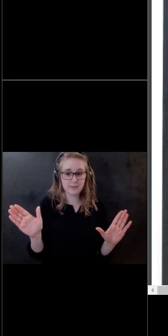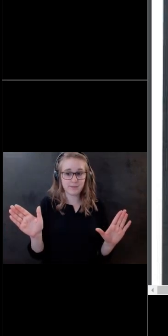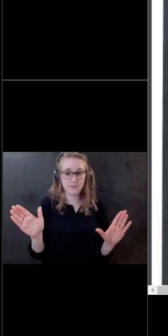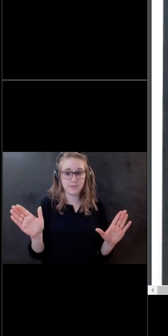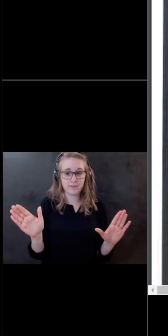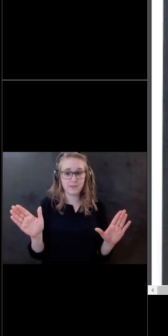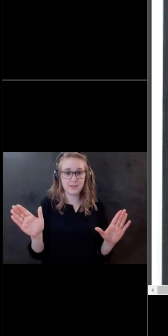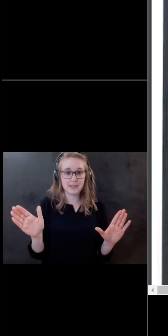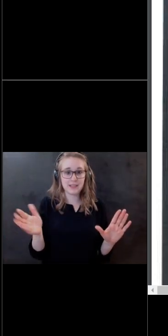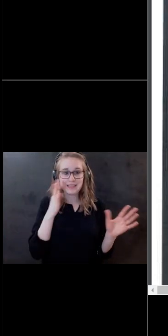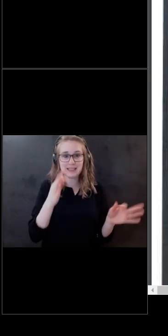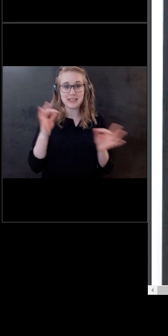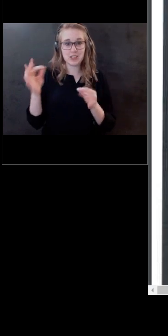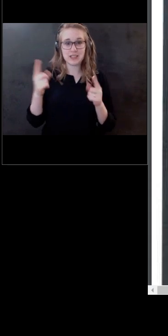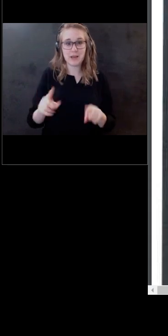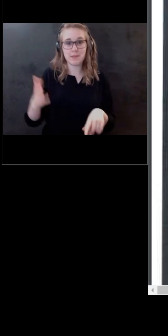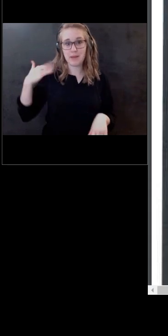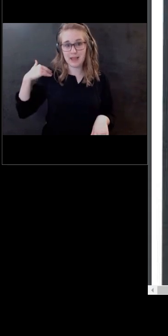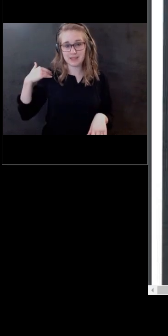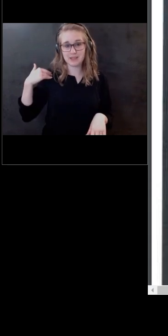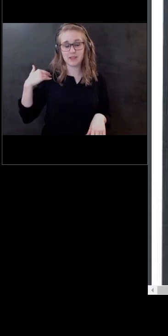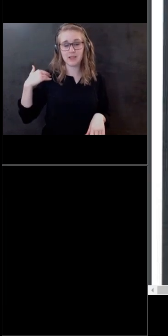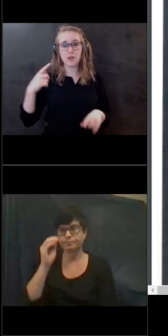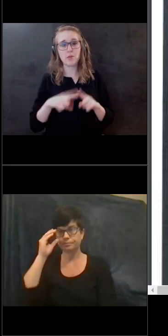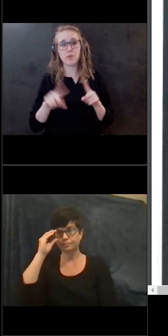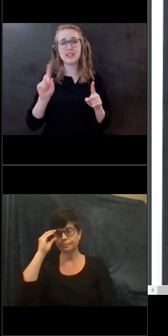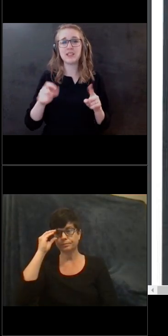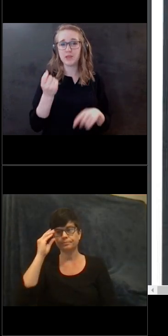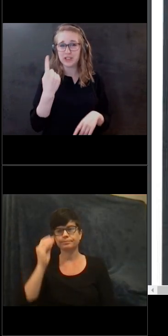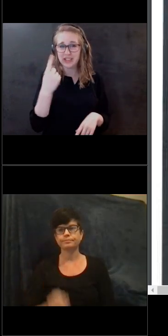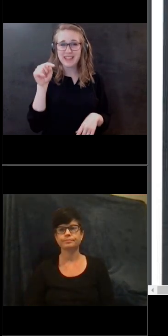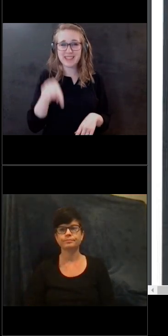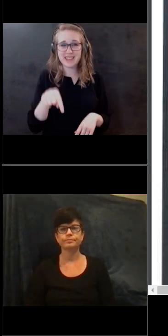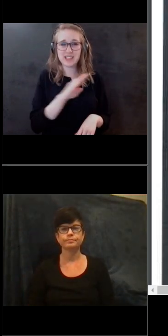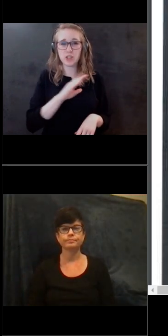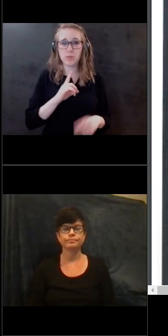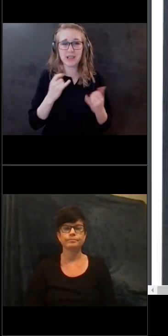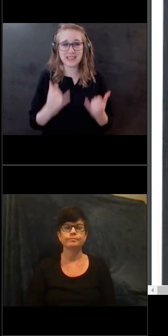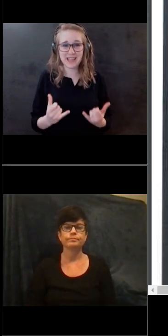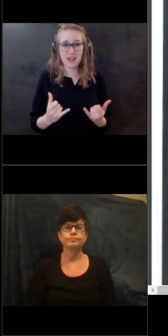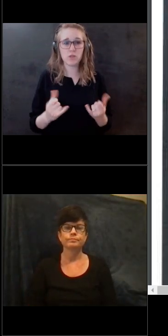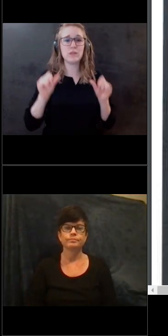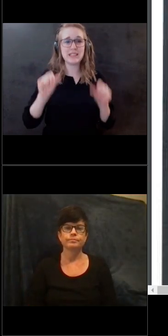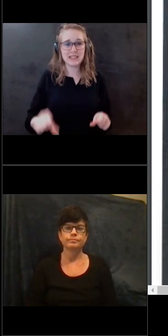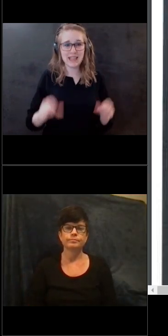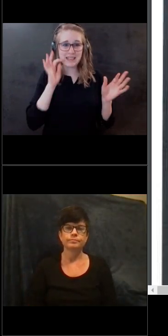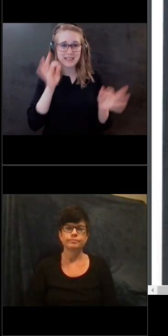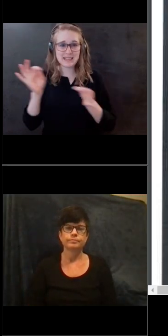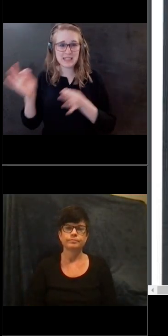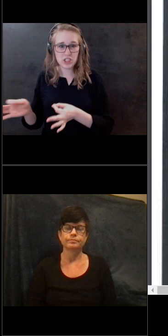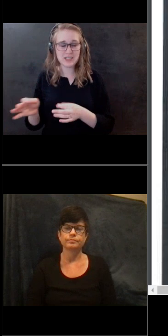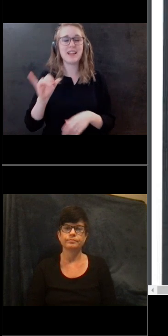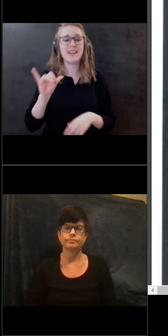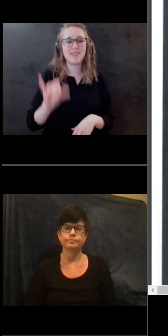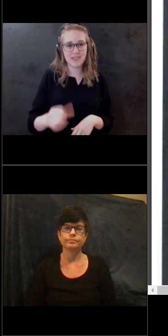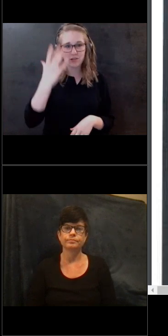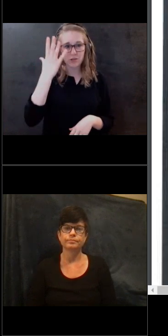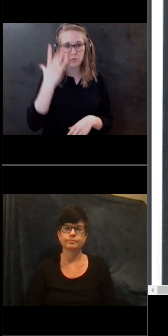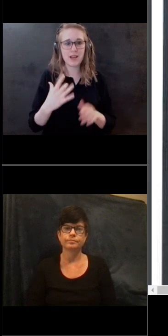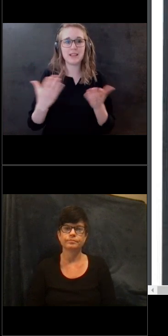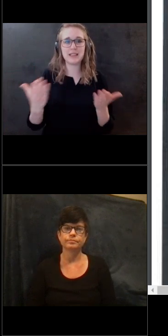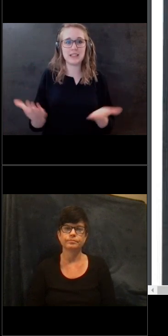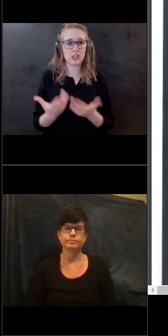of decisions that were made in the past. However, we do have to understand that this is a board now. We are able to make decisions, and that's why